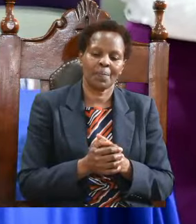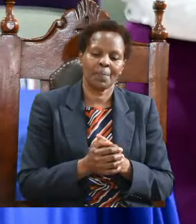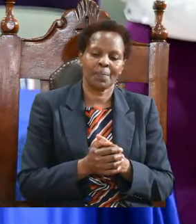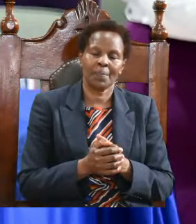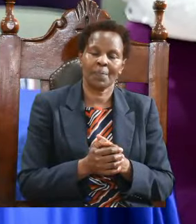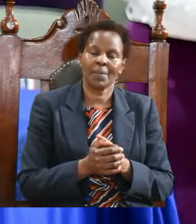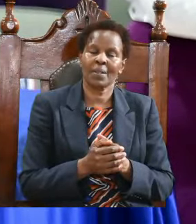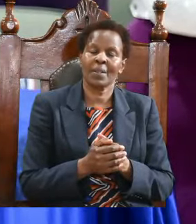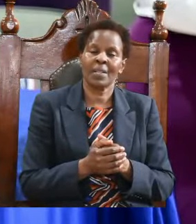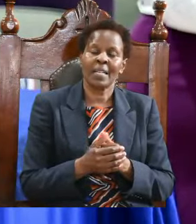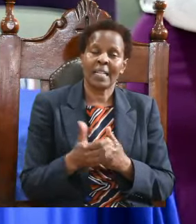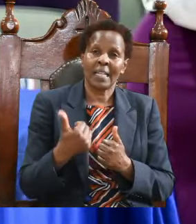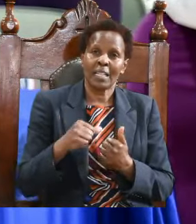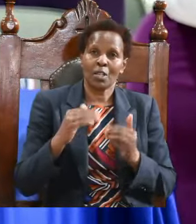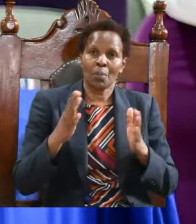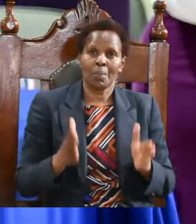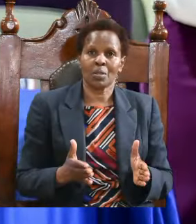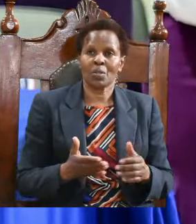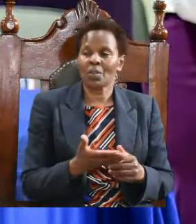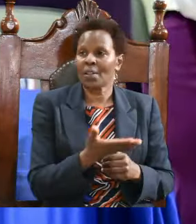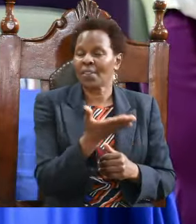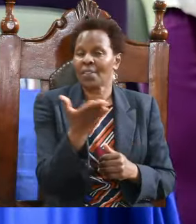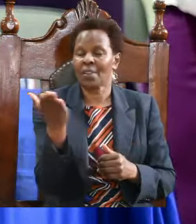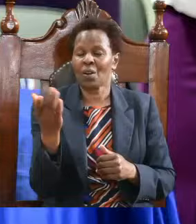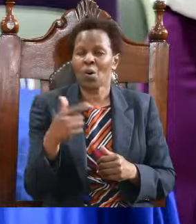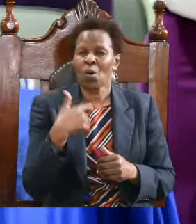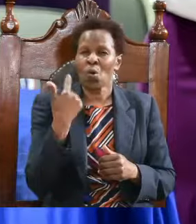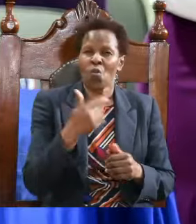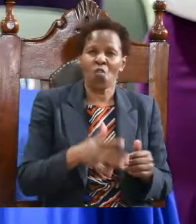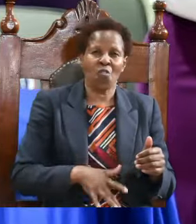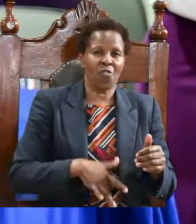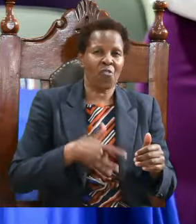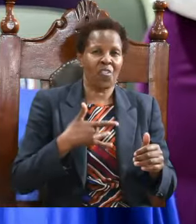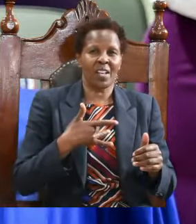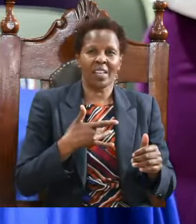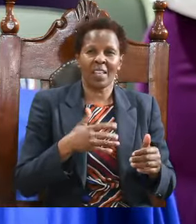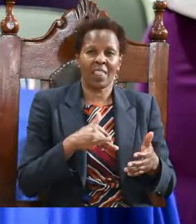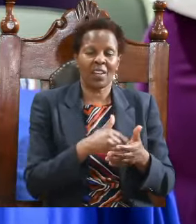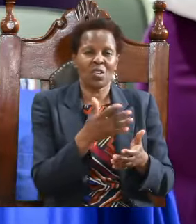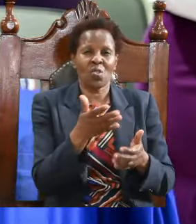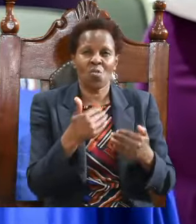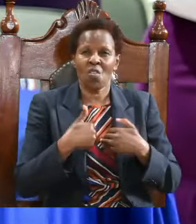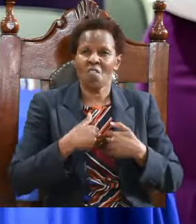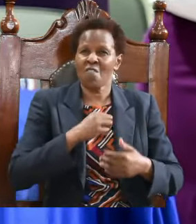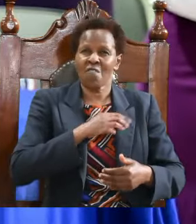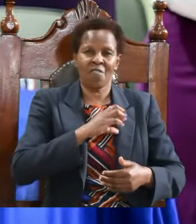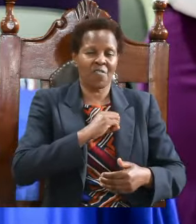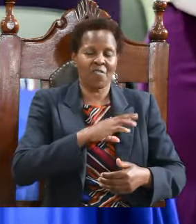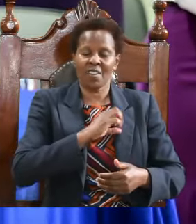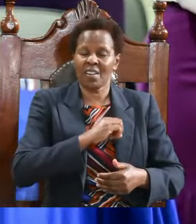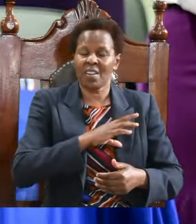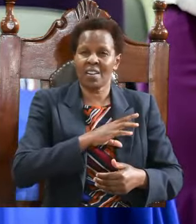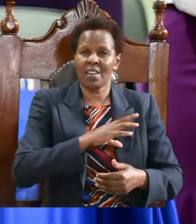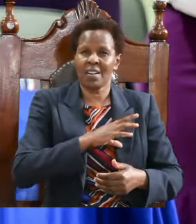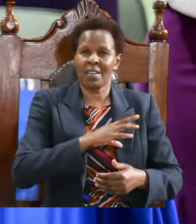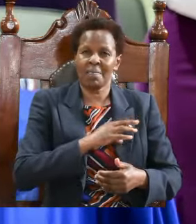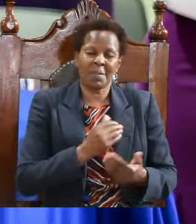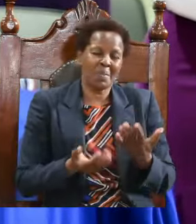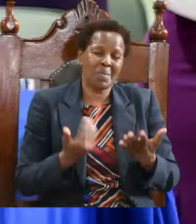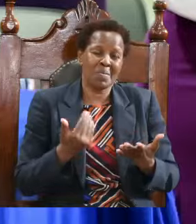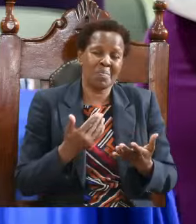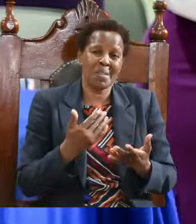You are there, and you feel there is something that you are fearing. Maybe because your job,